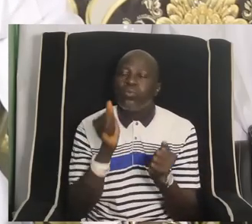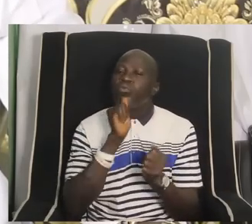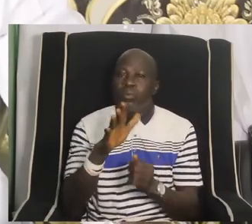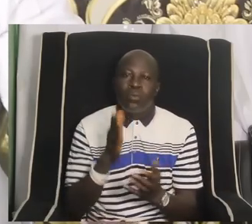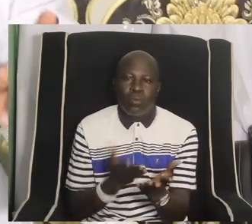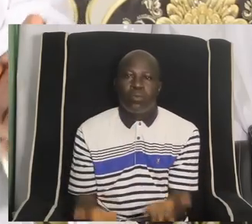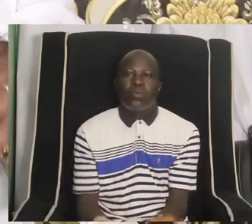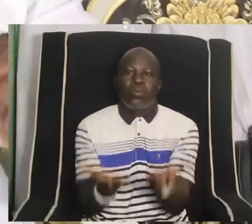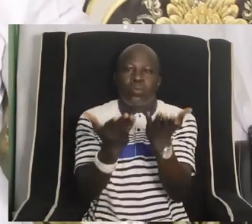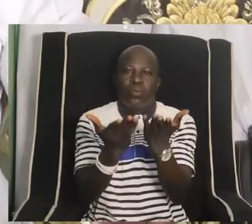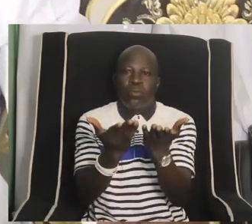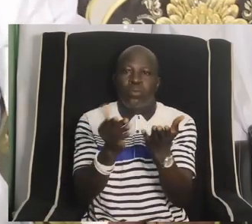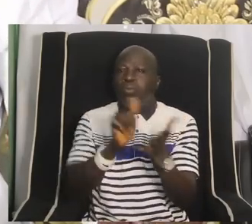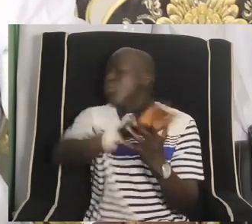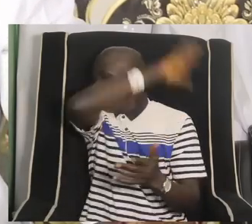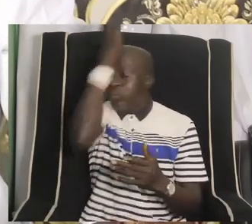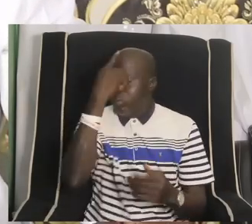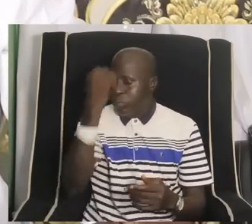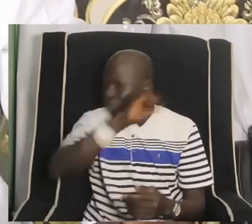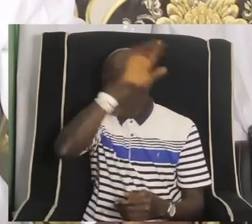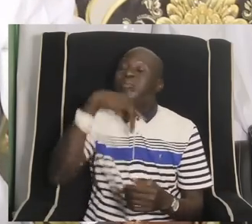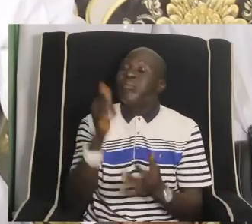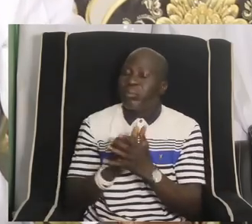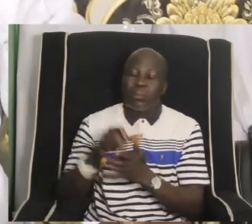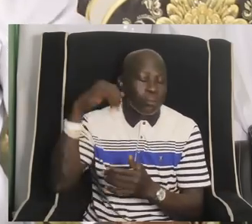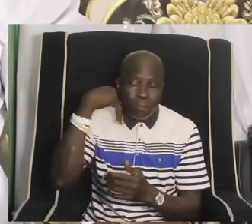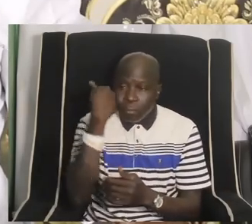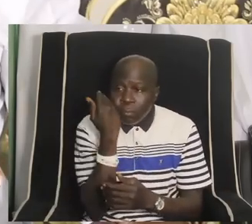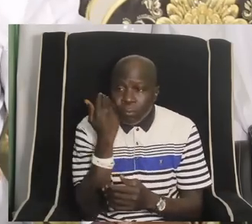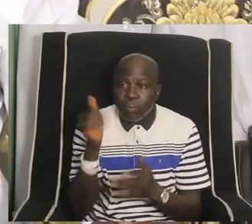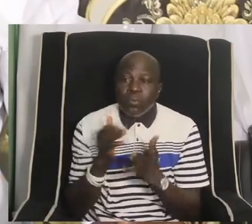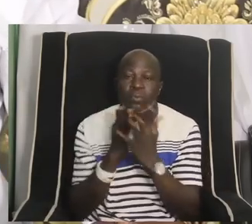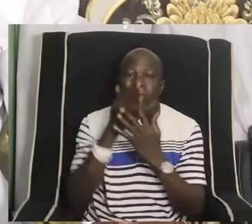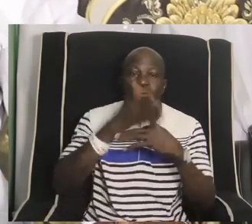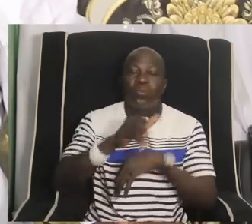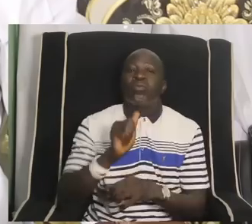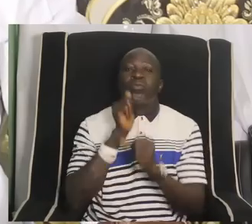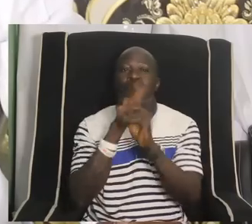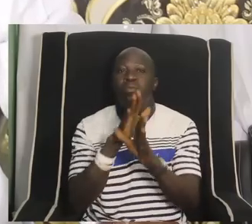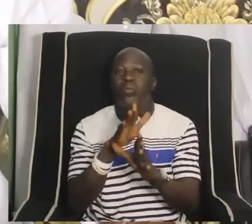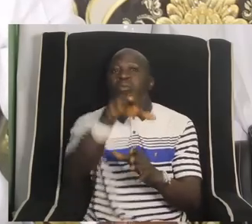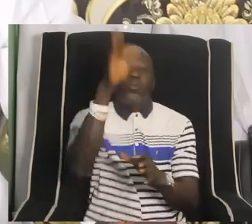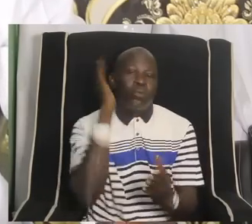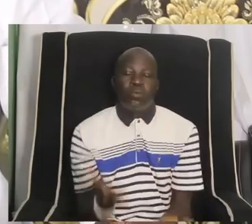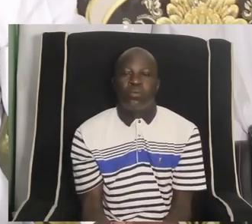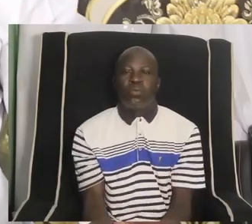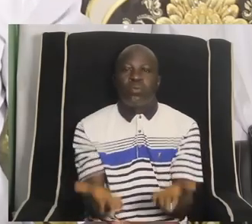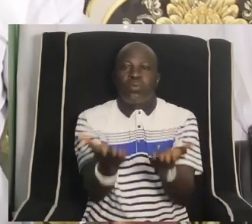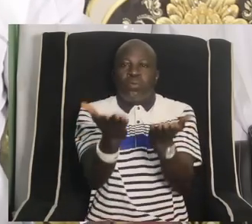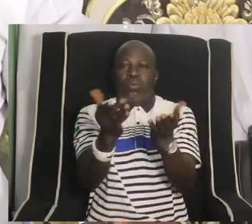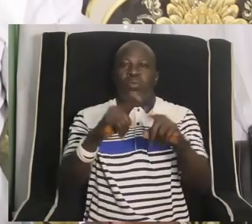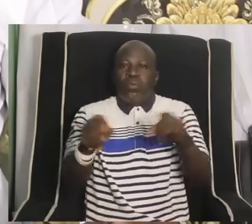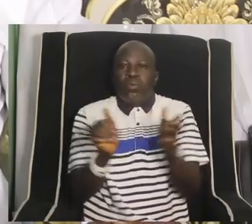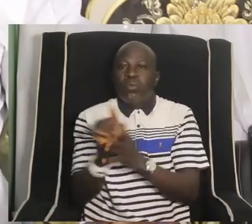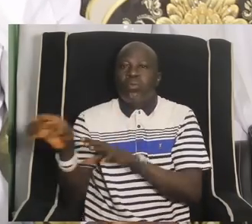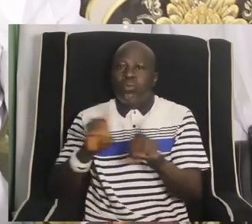rise through woman. Alaare o so pe sagbere. Your dream did not say you fornicate. So money pa se obere. But through a woman. Lo fi dide. You will rise. So wona